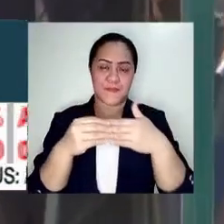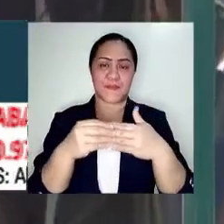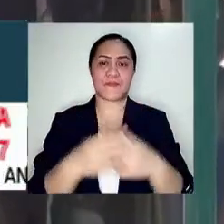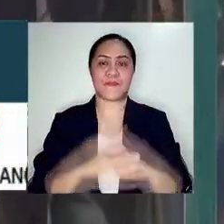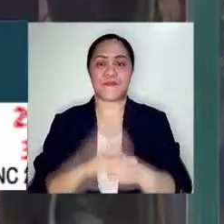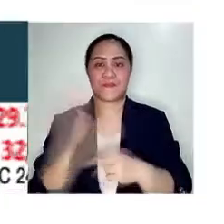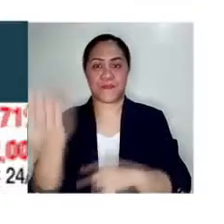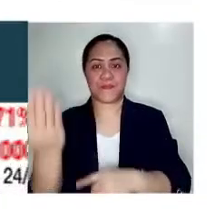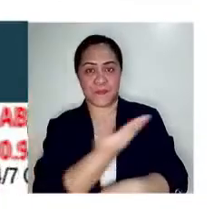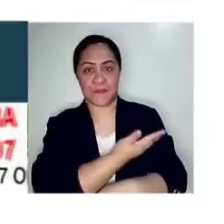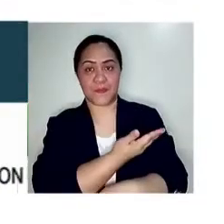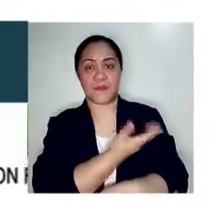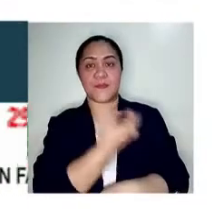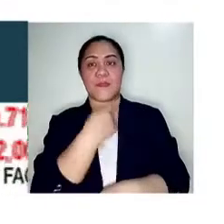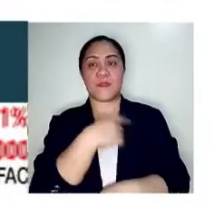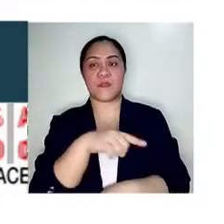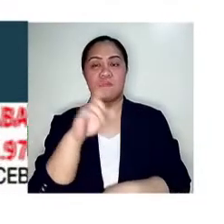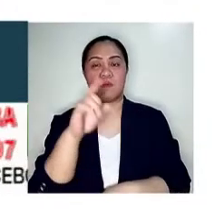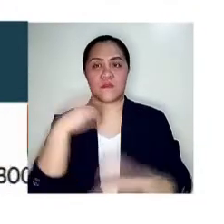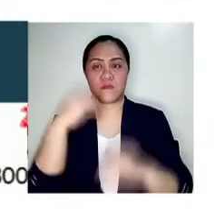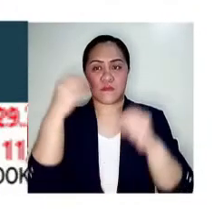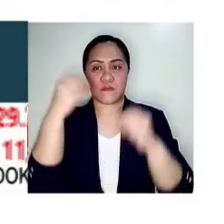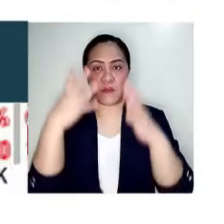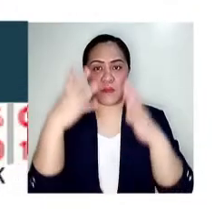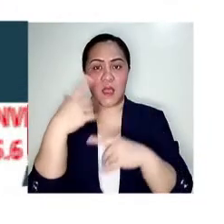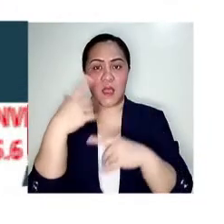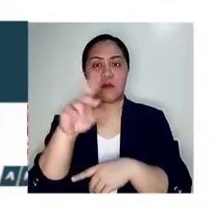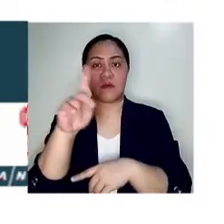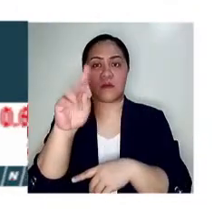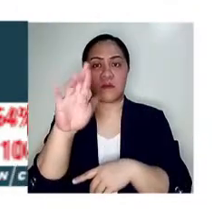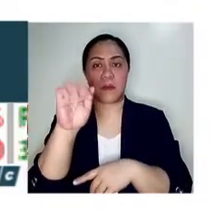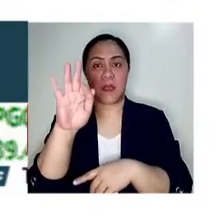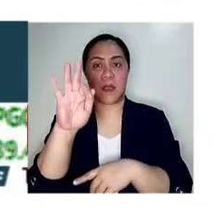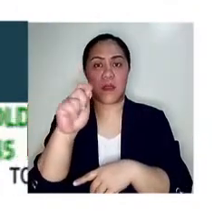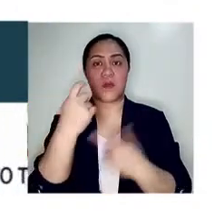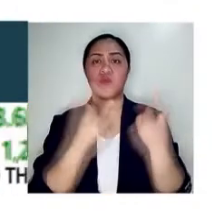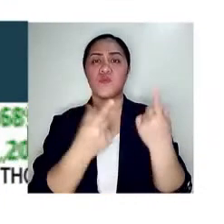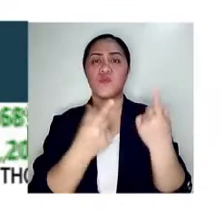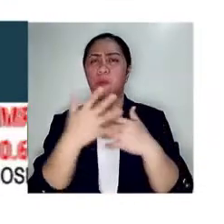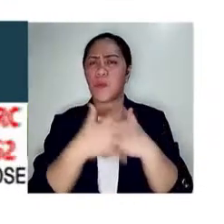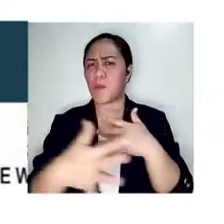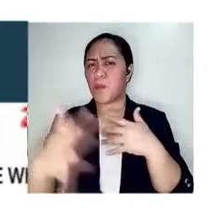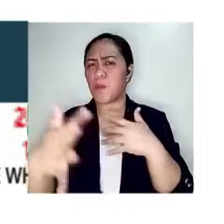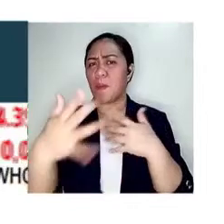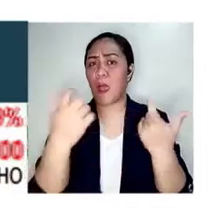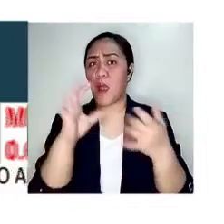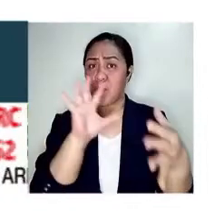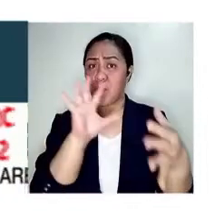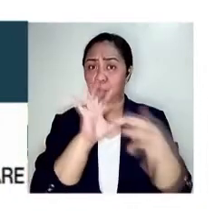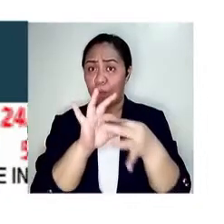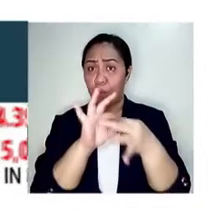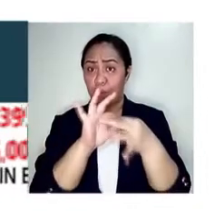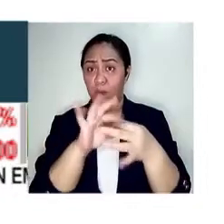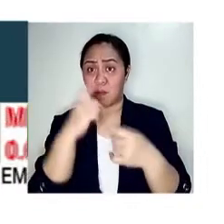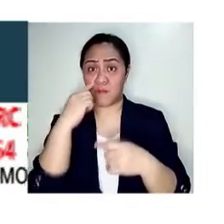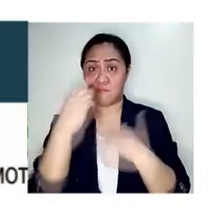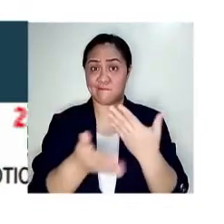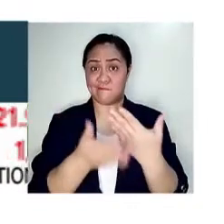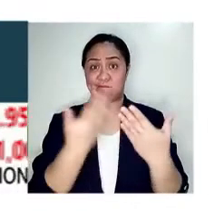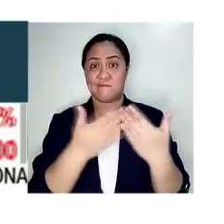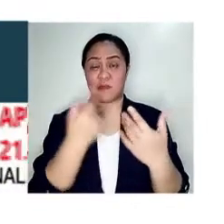us what's going for President Biden, though, that would make it relatively easy for him to face these challenges head